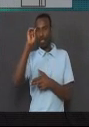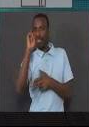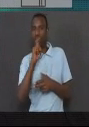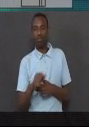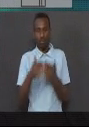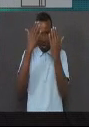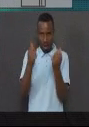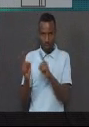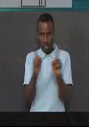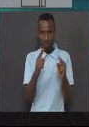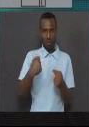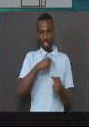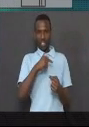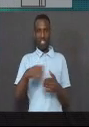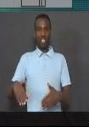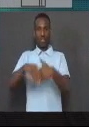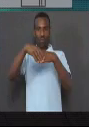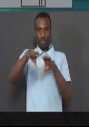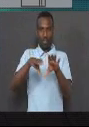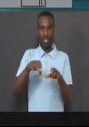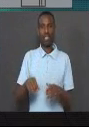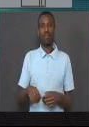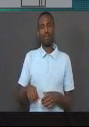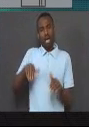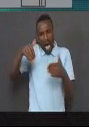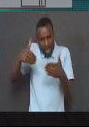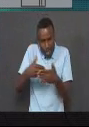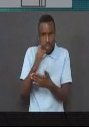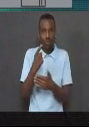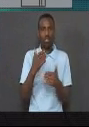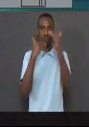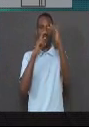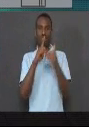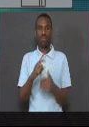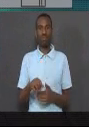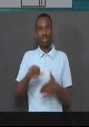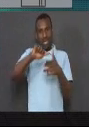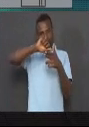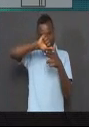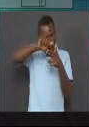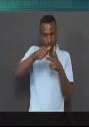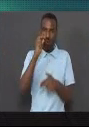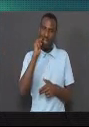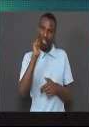Now we need to introduce a new quantity, angular speed.